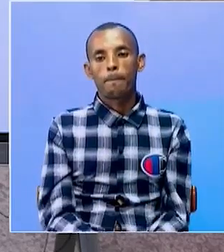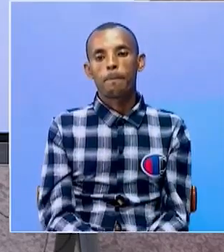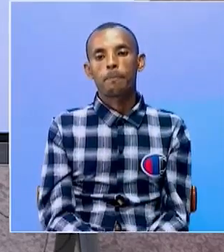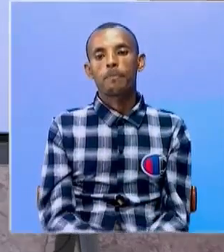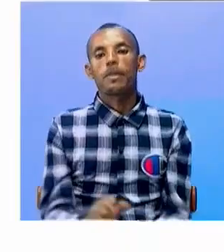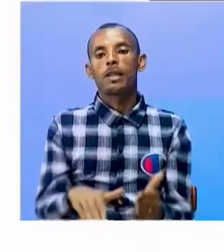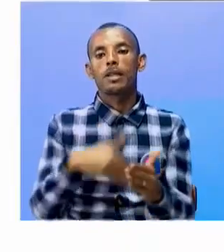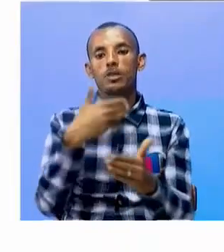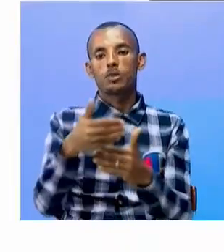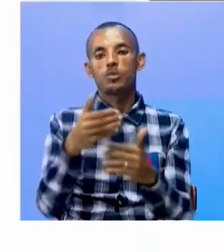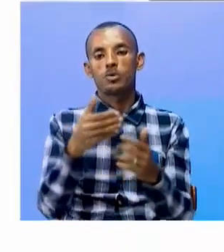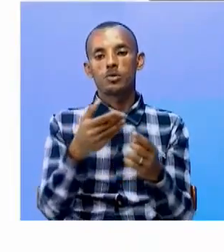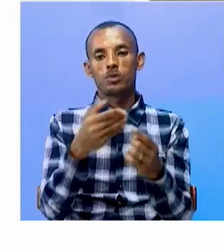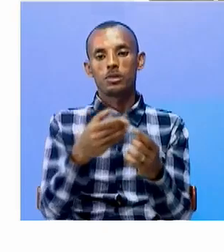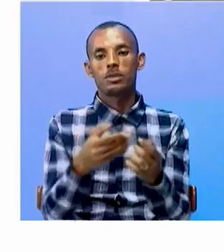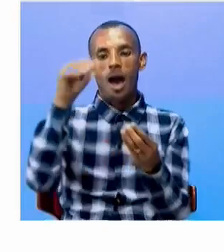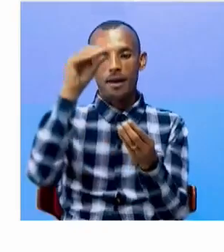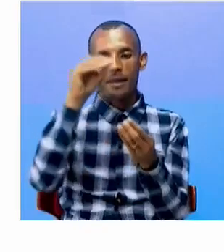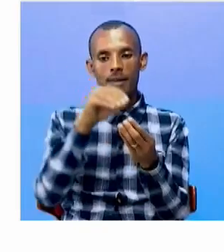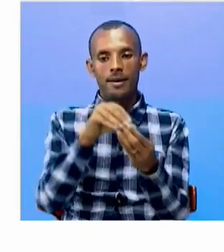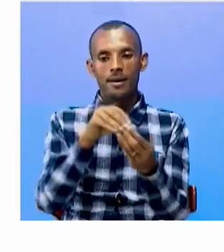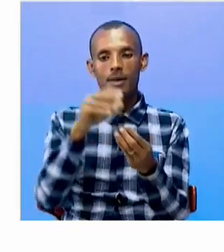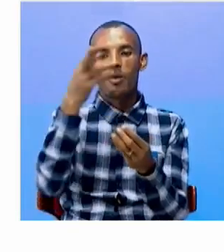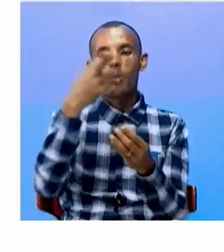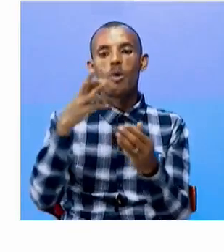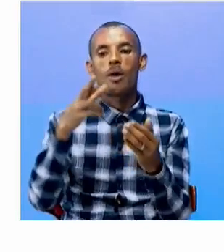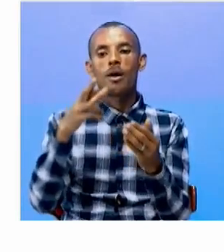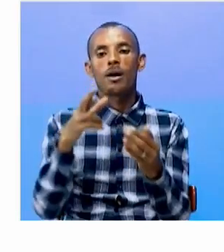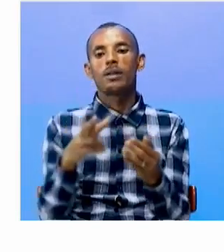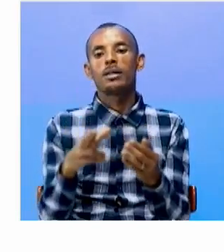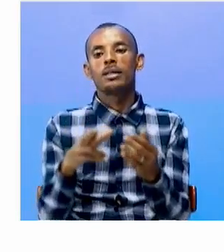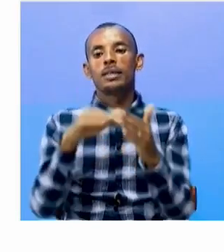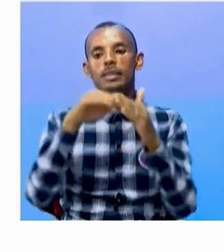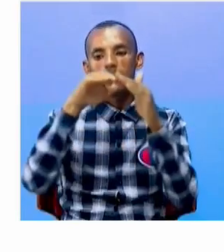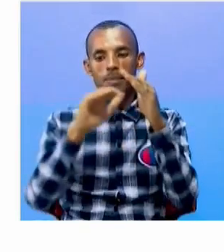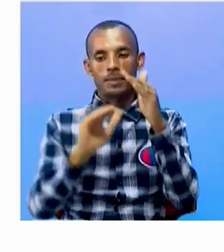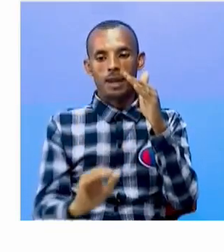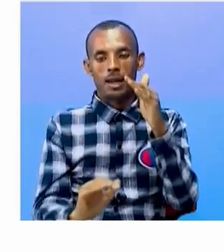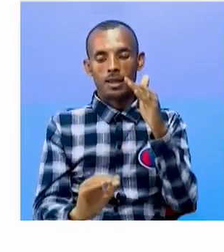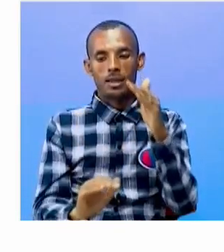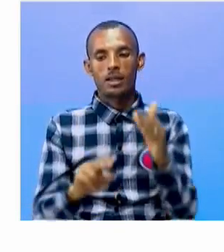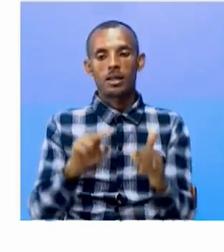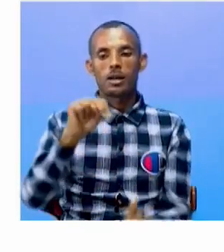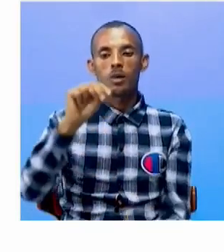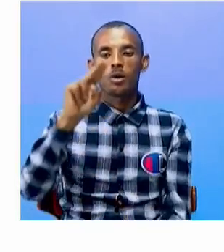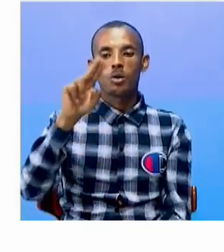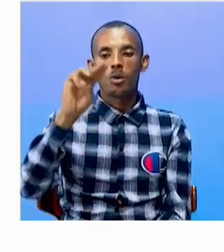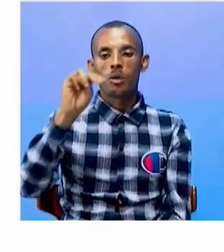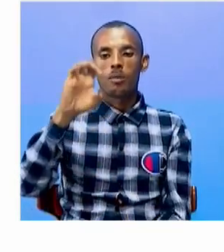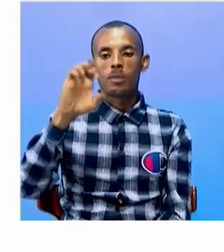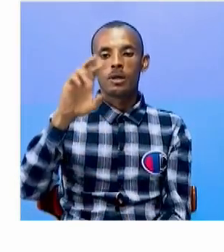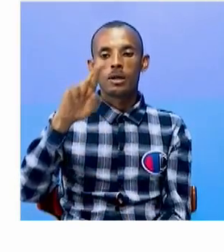to that, add or subtract